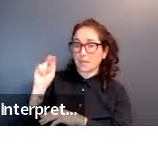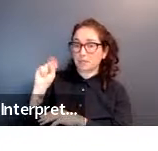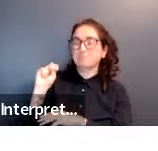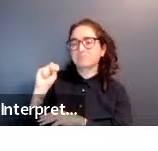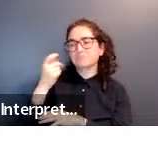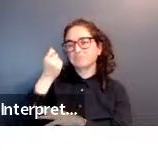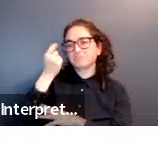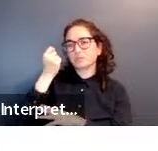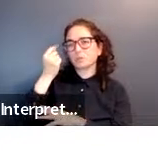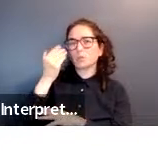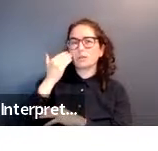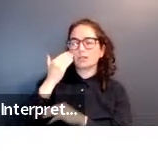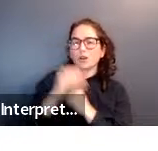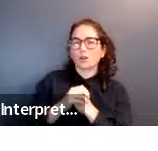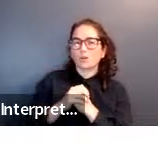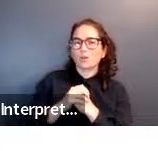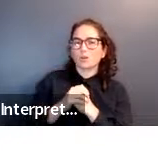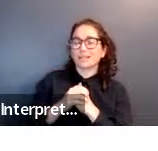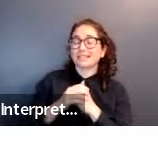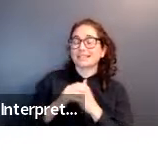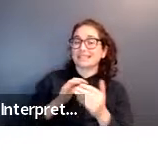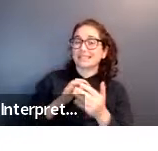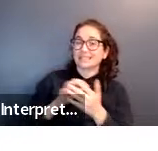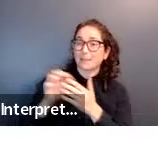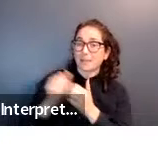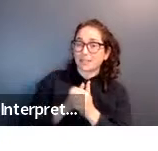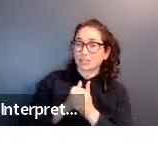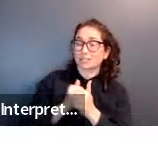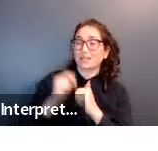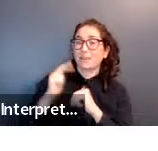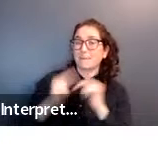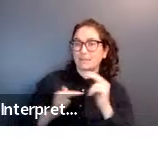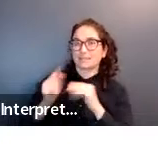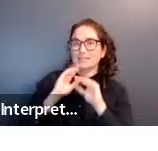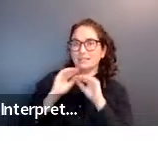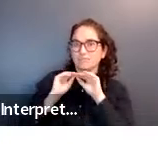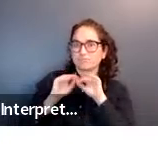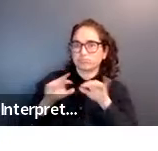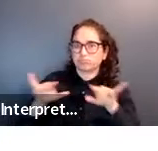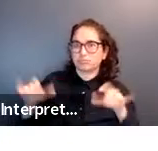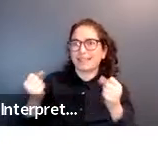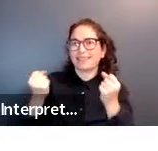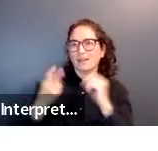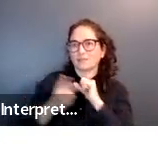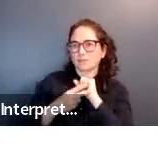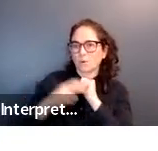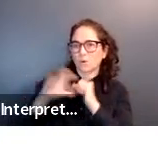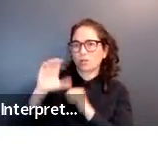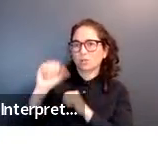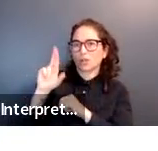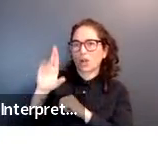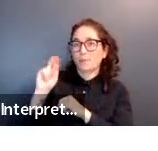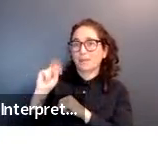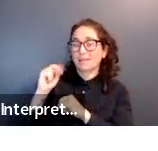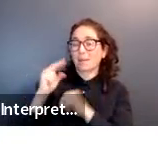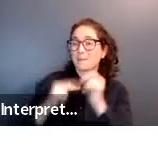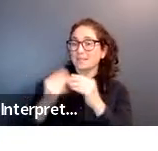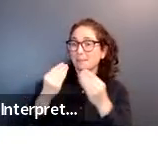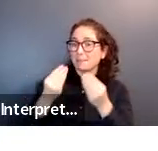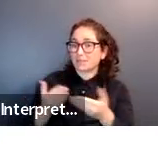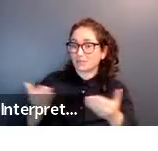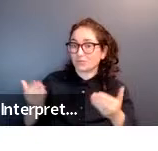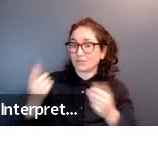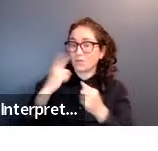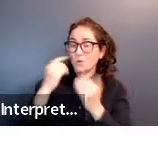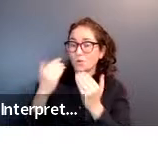that demolition of existing buildings releases a lot of stored carbon, and that the building materials for new